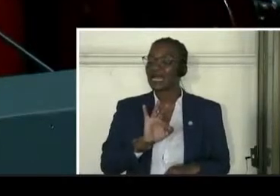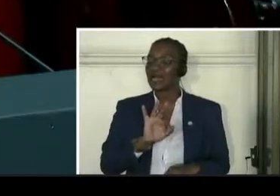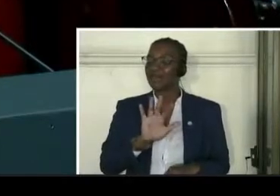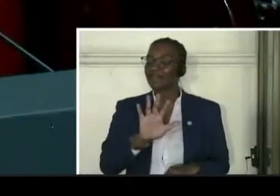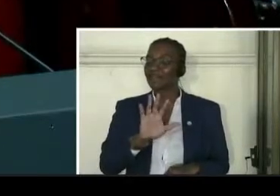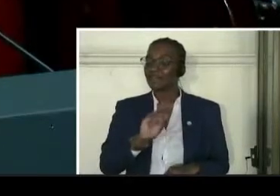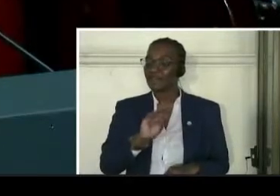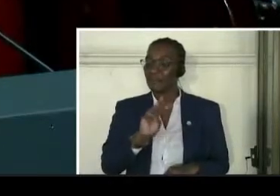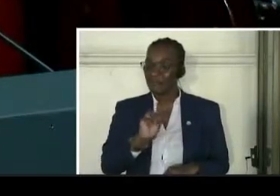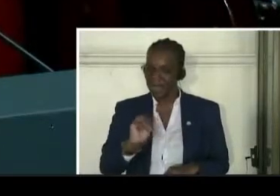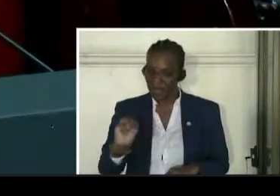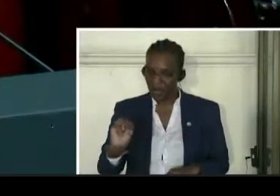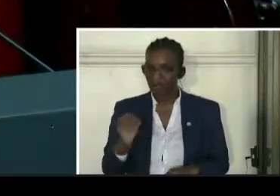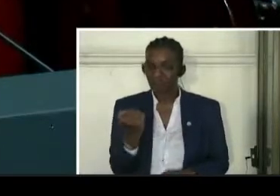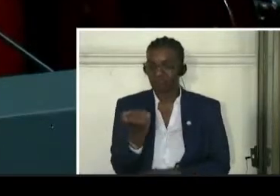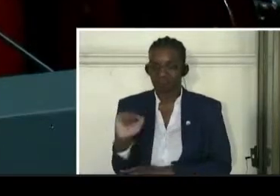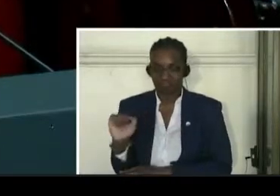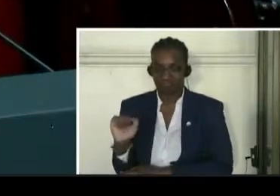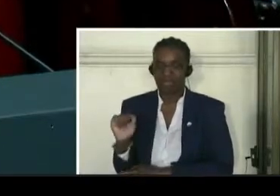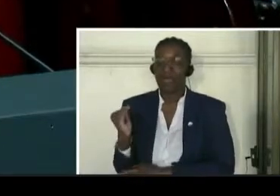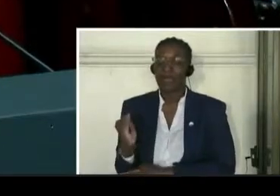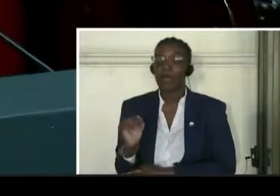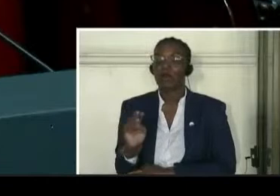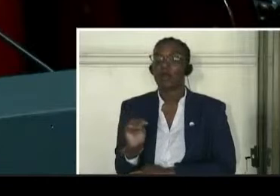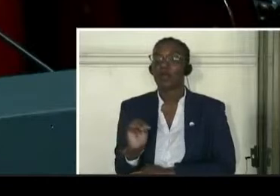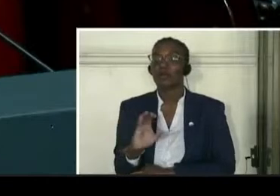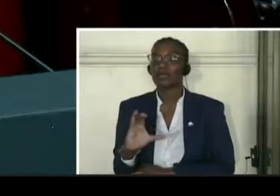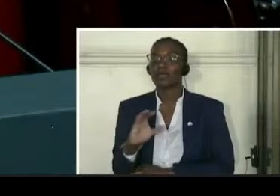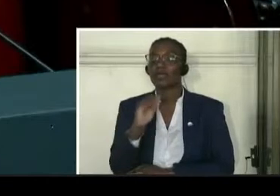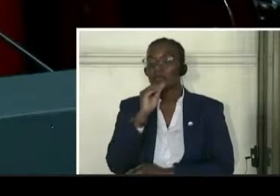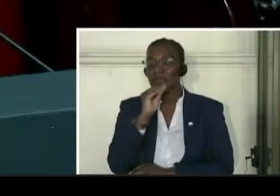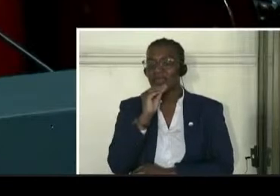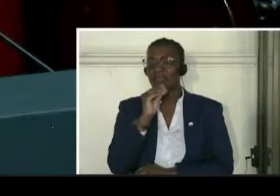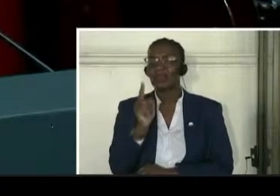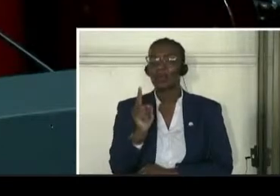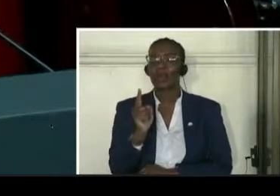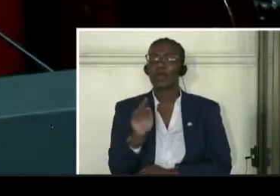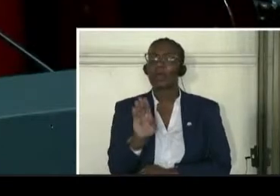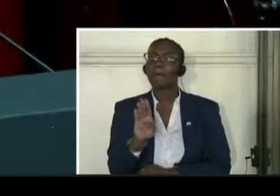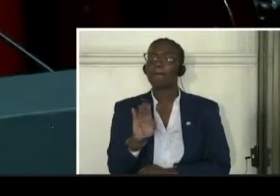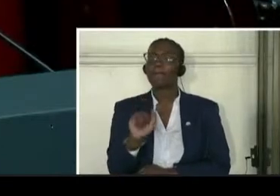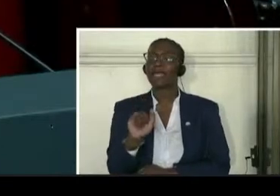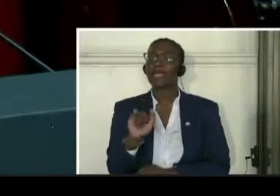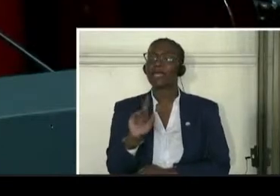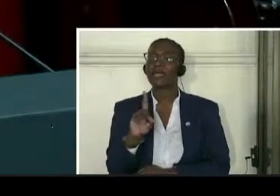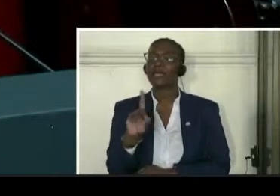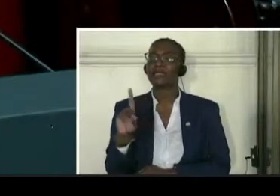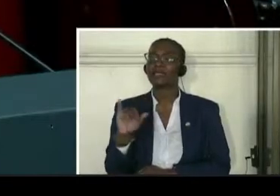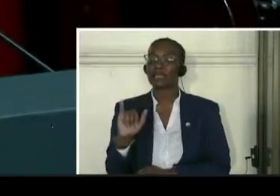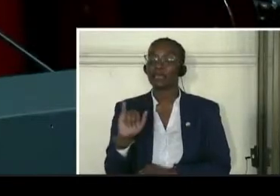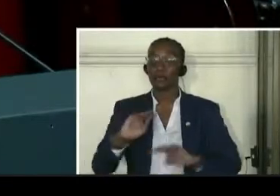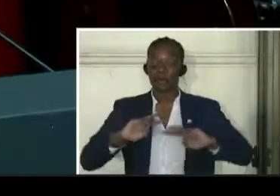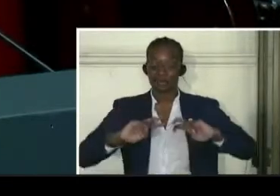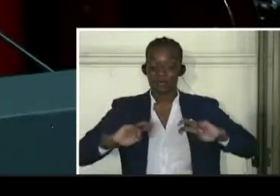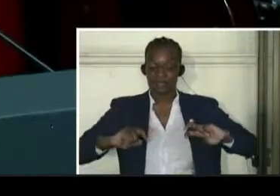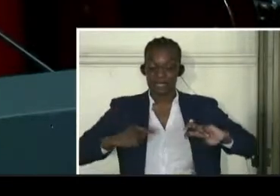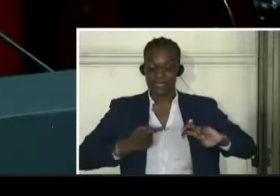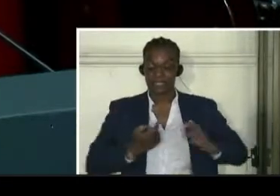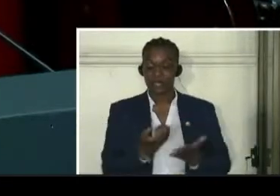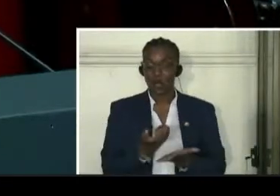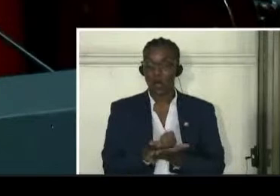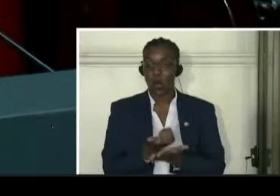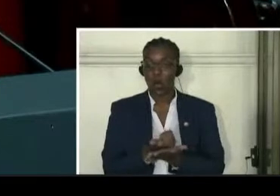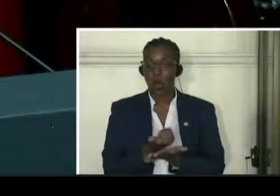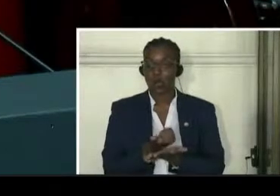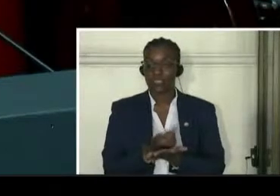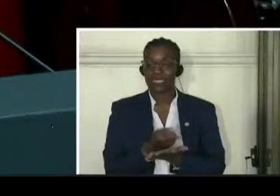because there had been deviation from the normal SEM competitive bidding processes. The forensic investigation report indicated